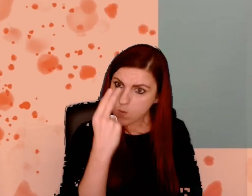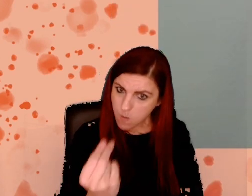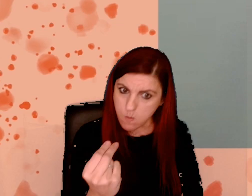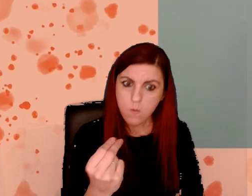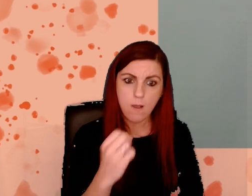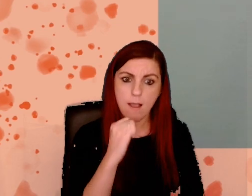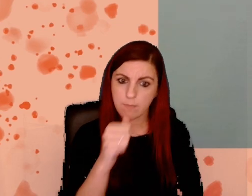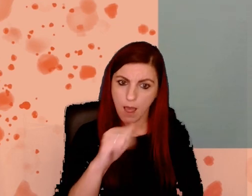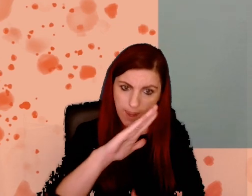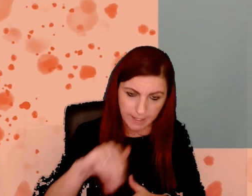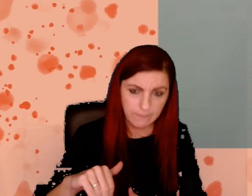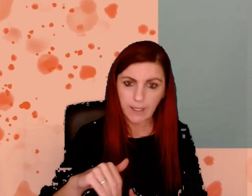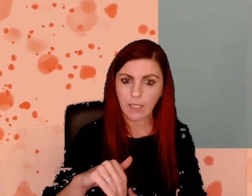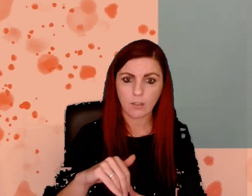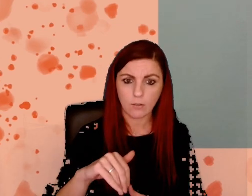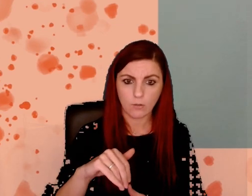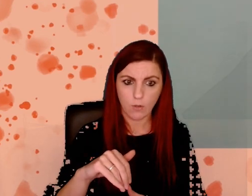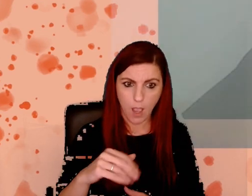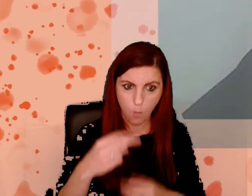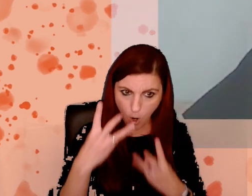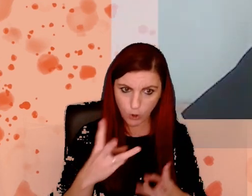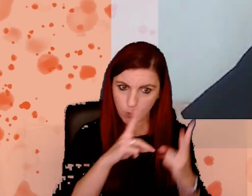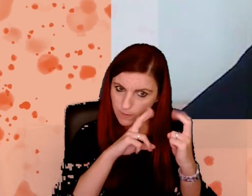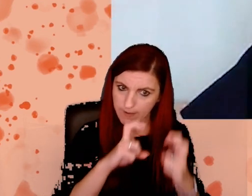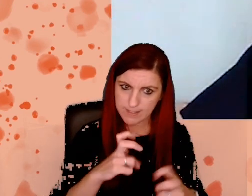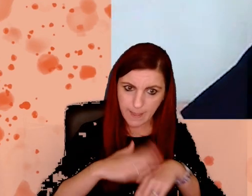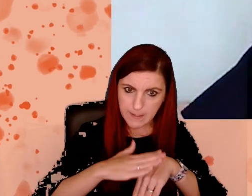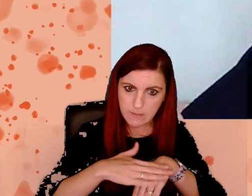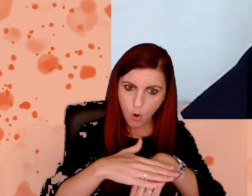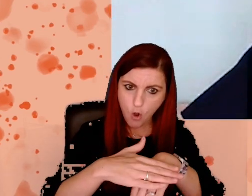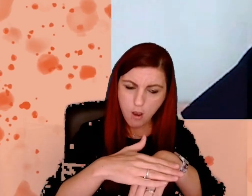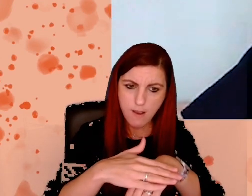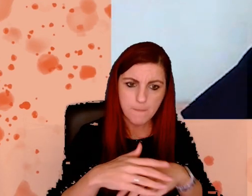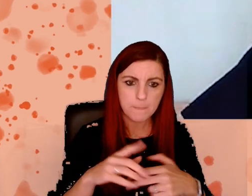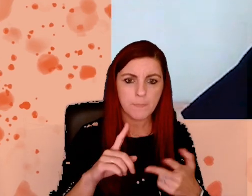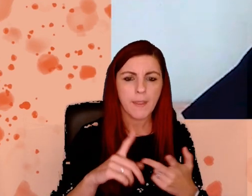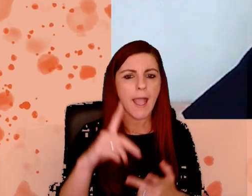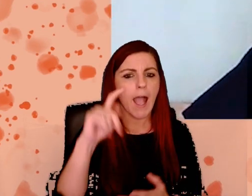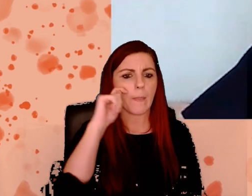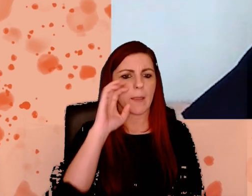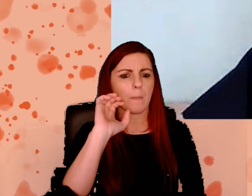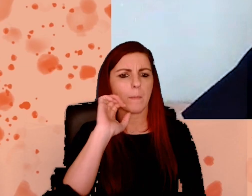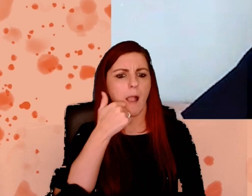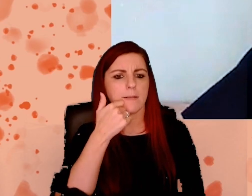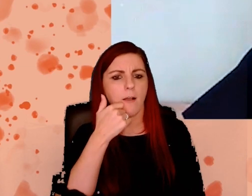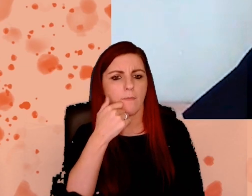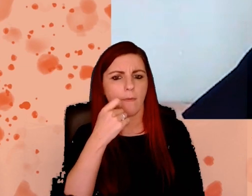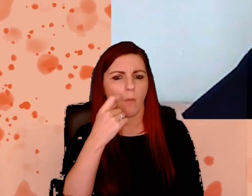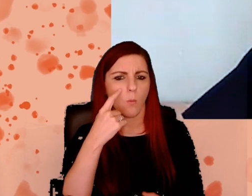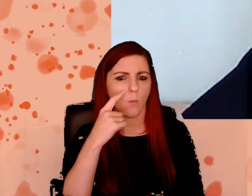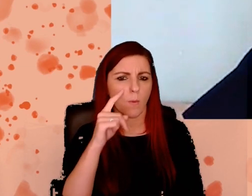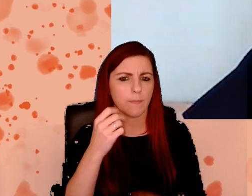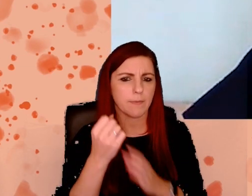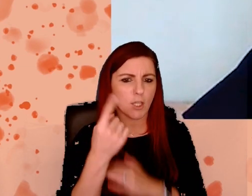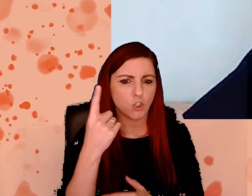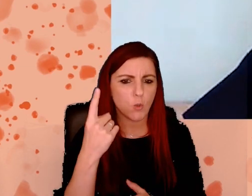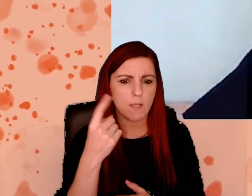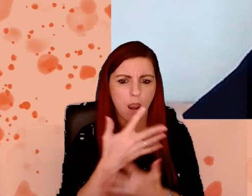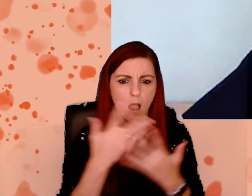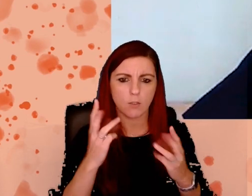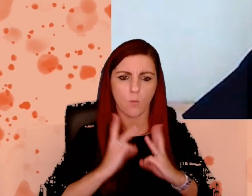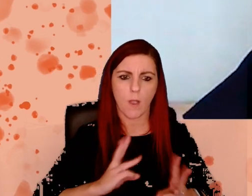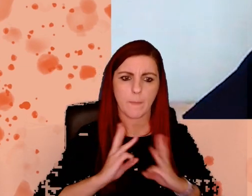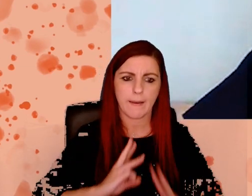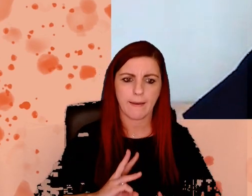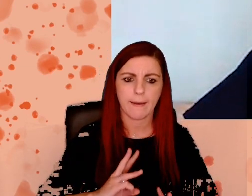I'm not leaving until you do this, this, this. And I think because of the weight issues that a lot of women with PCOS